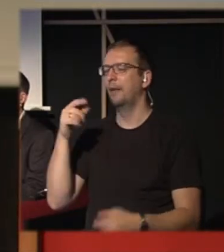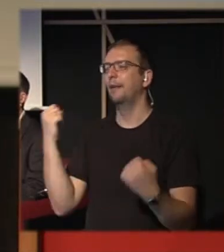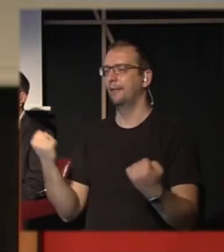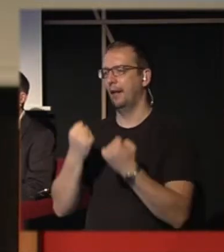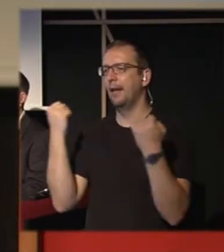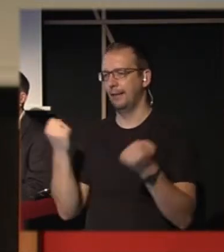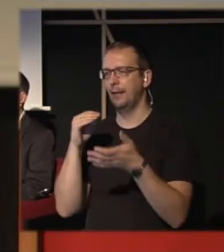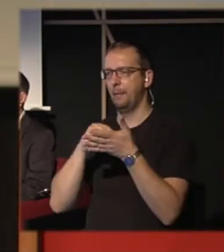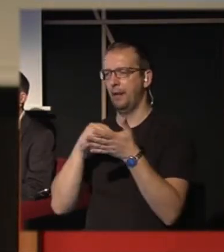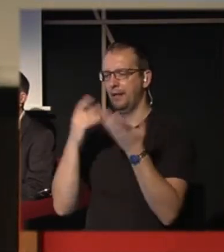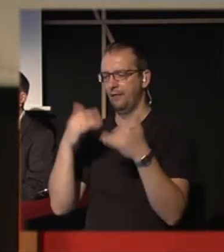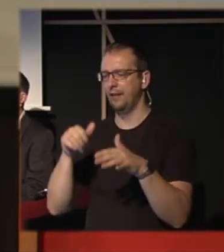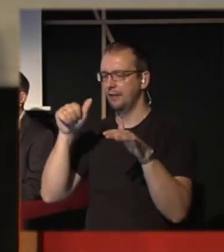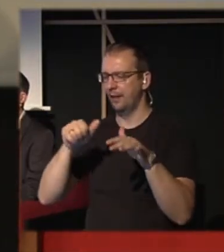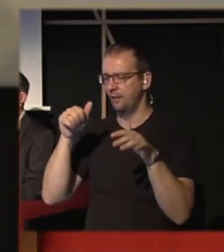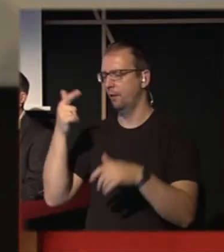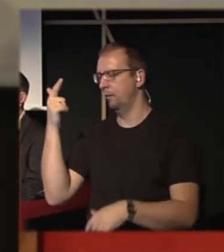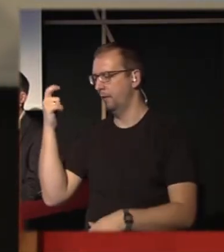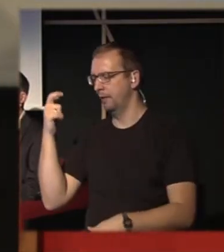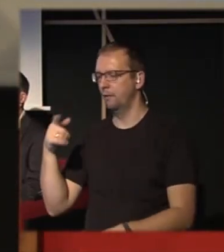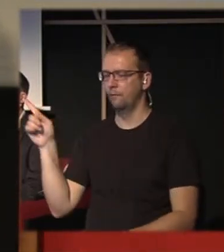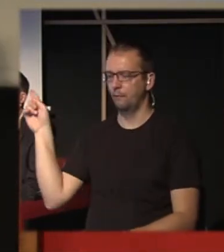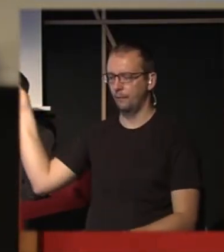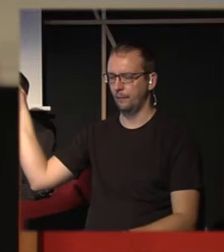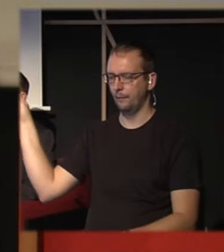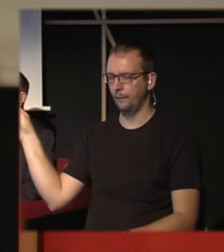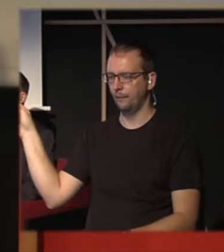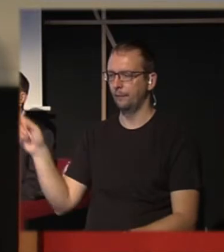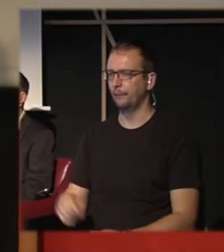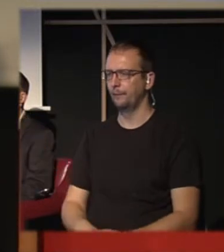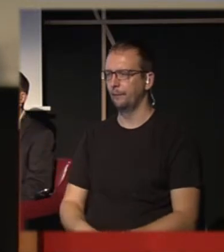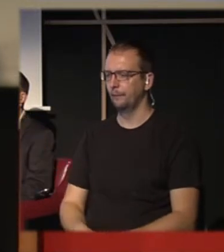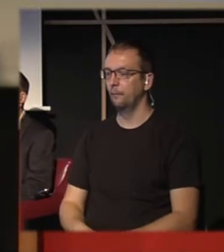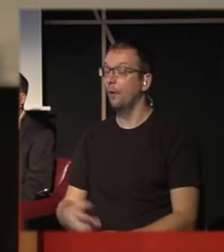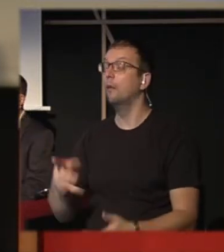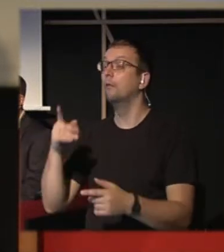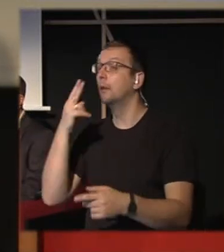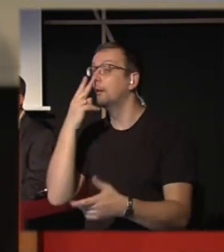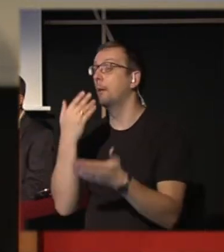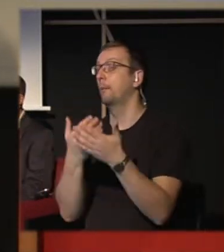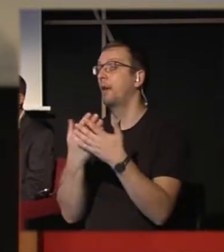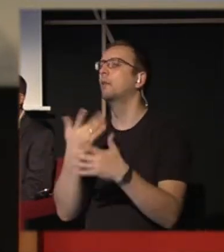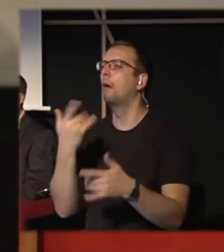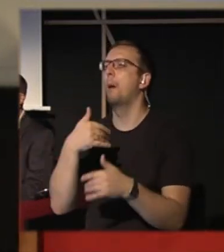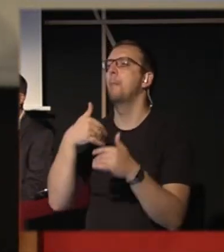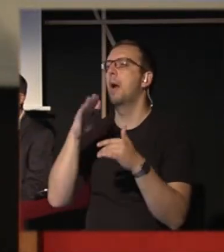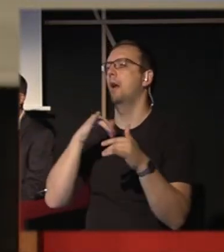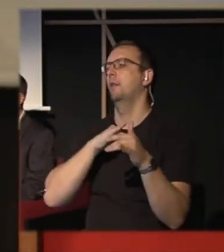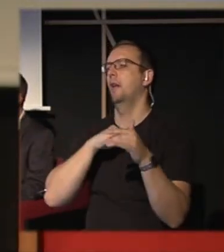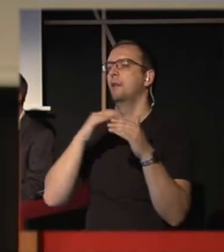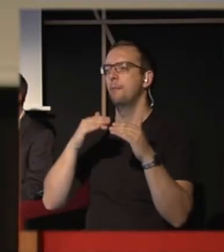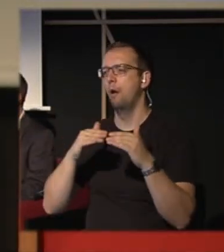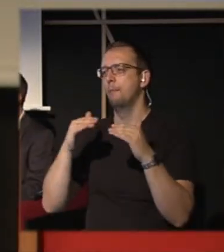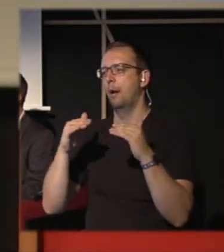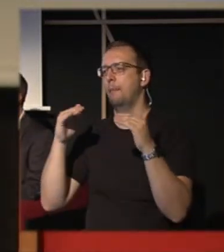growing, and people are starting to understand the need, the importance of the role. And I also want to make maybe a